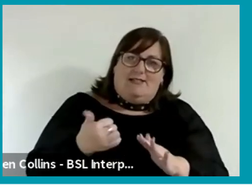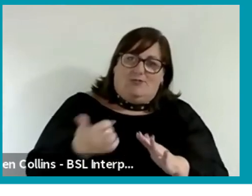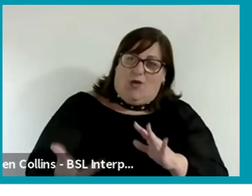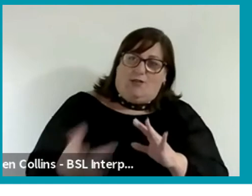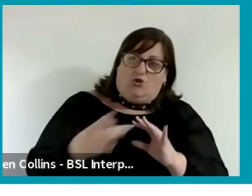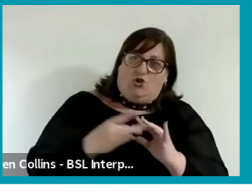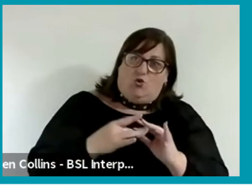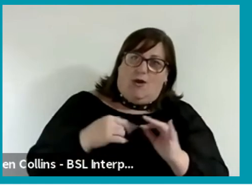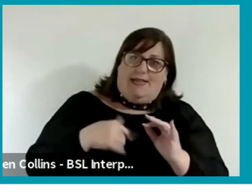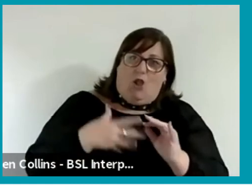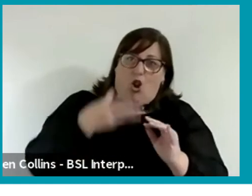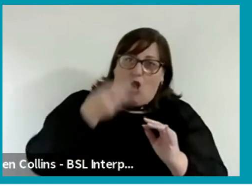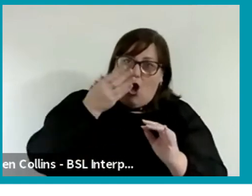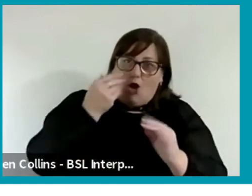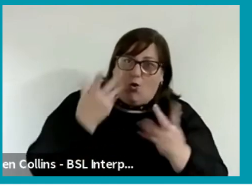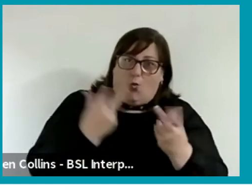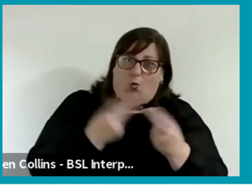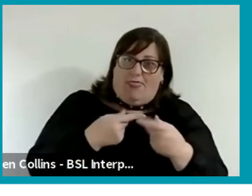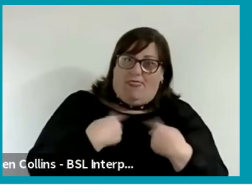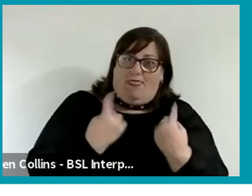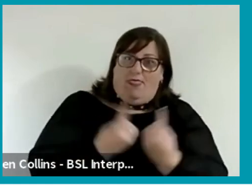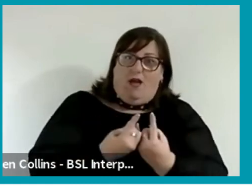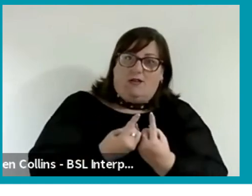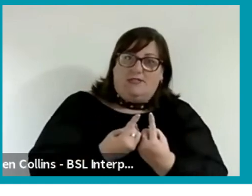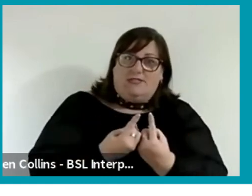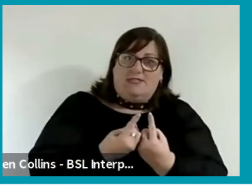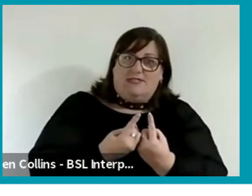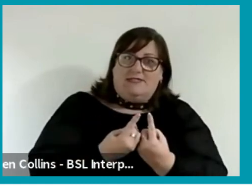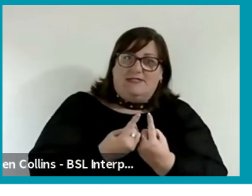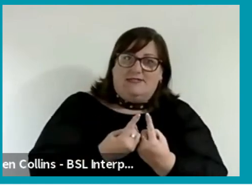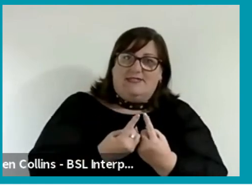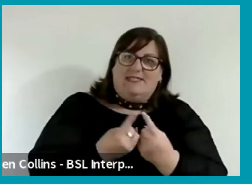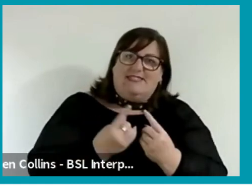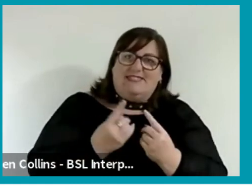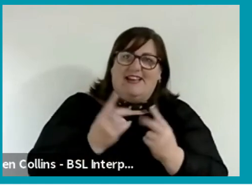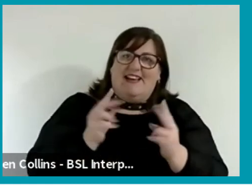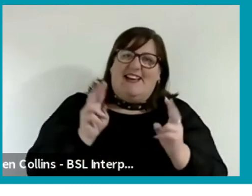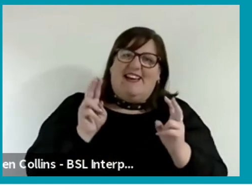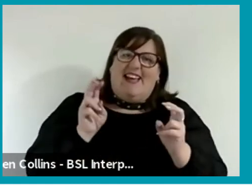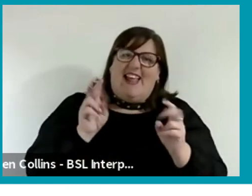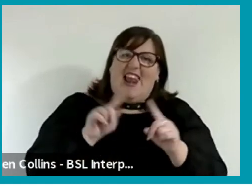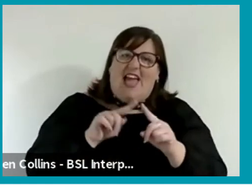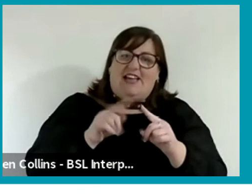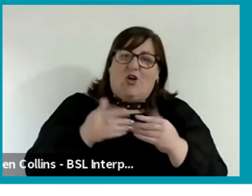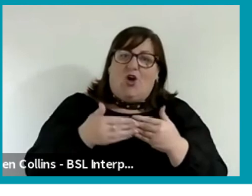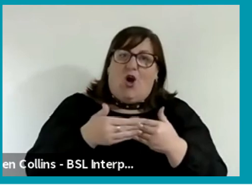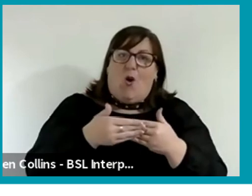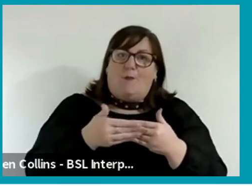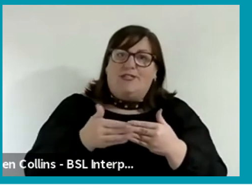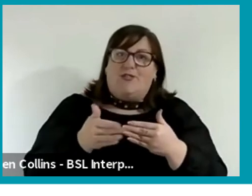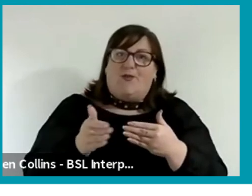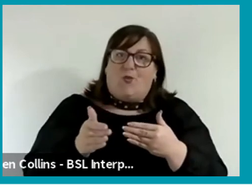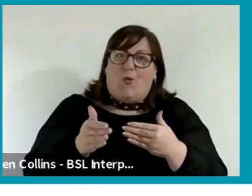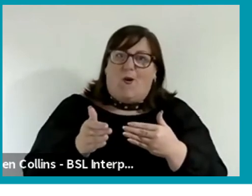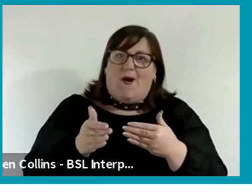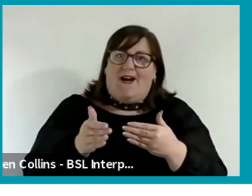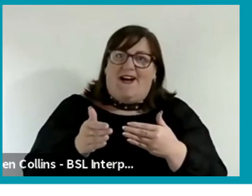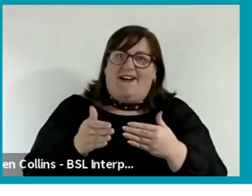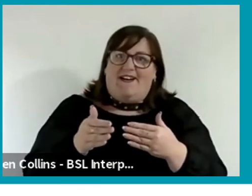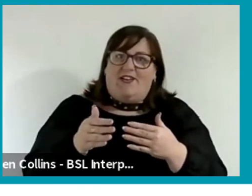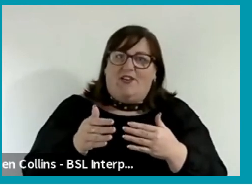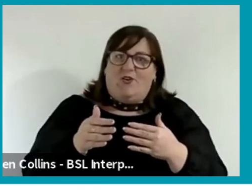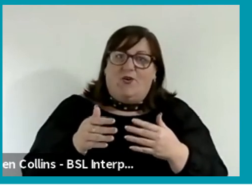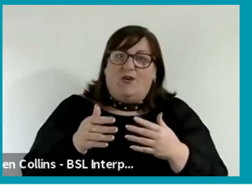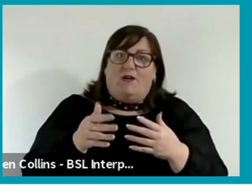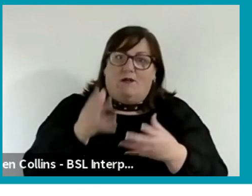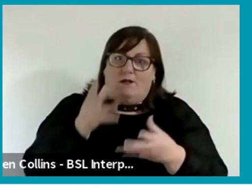us, which could be a door opener for jobs somewhere else if you wouldn't have an opportunity, or jobs with us